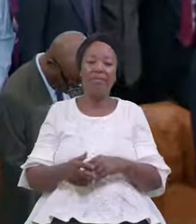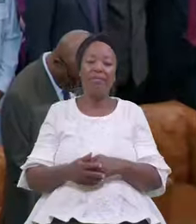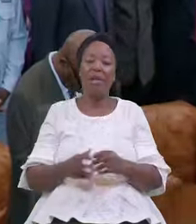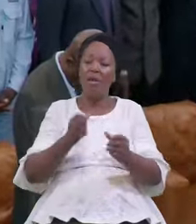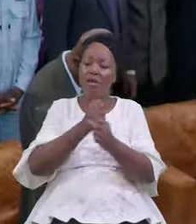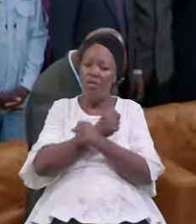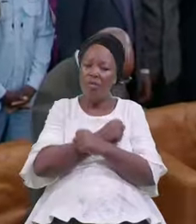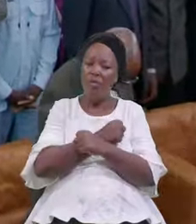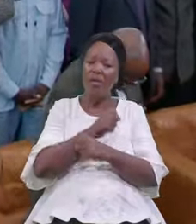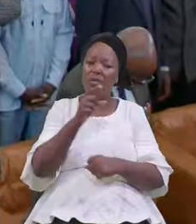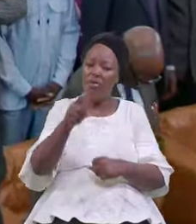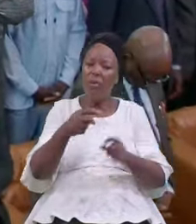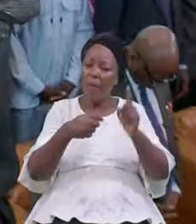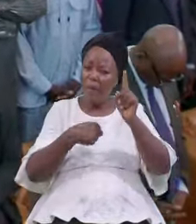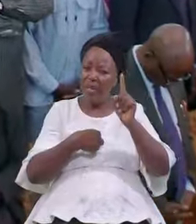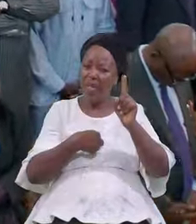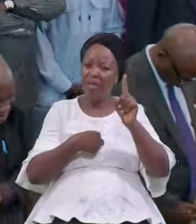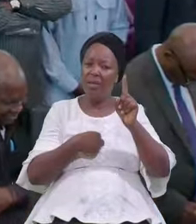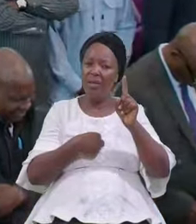Lovest thou him?